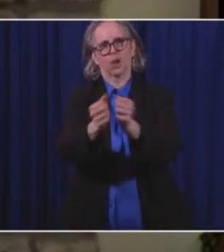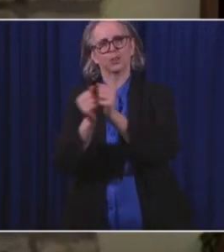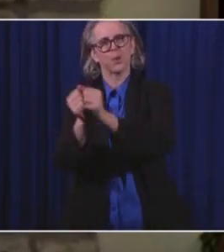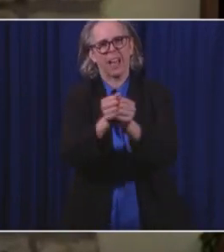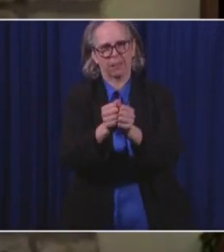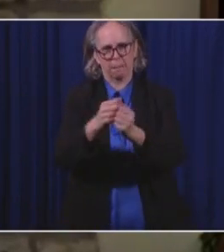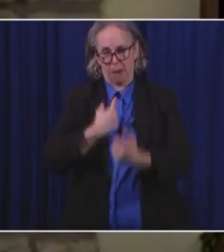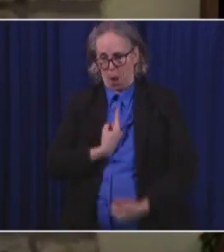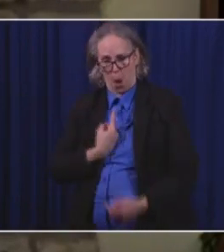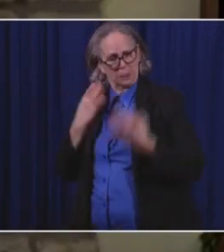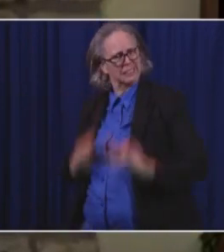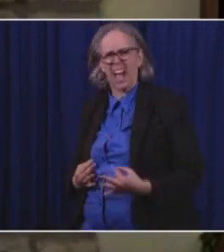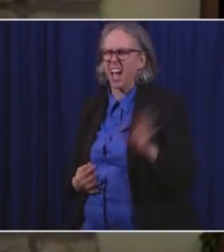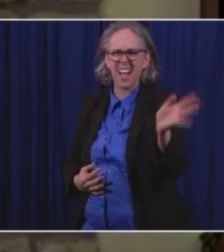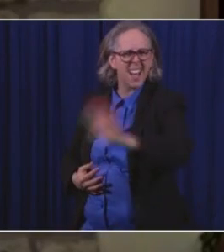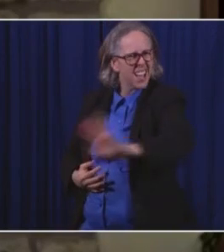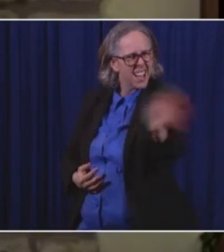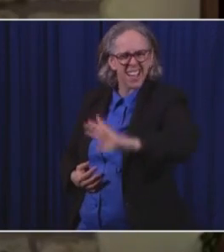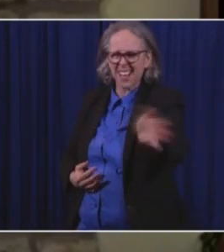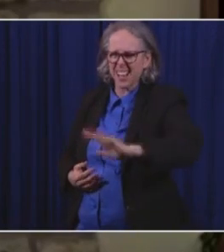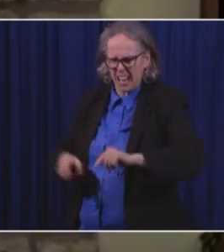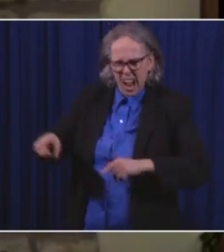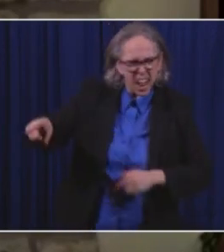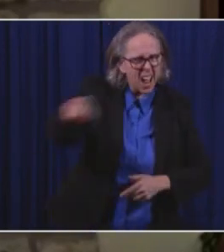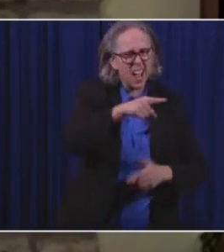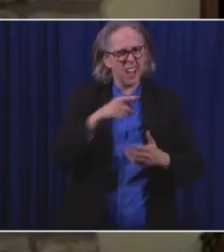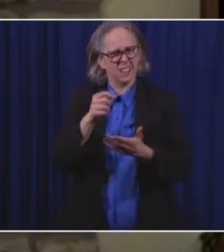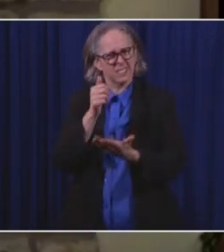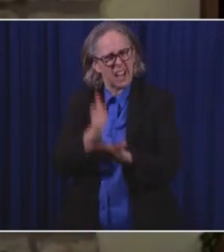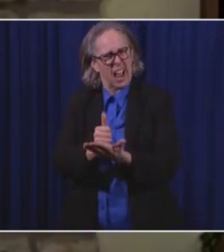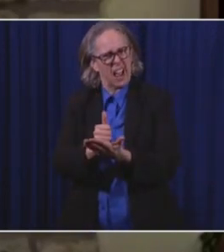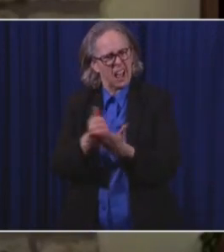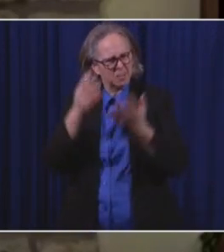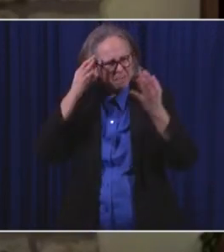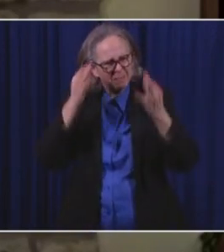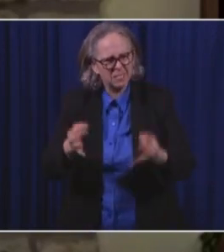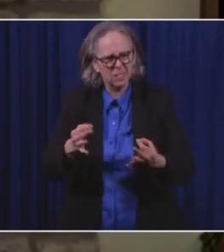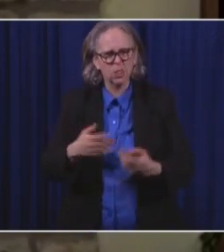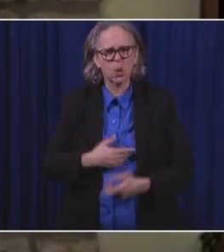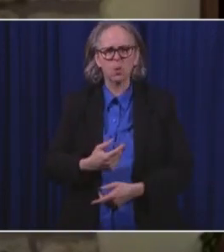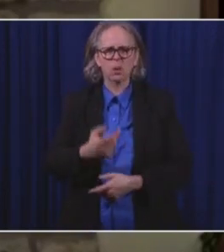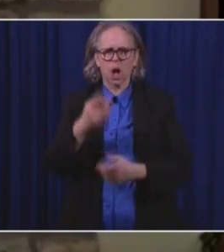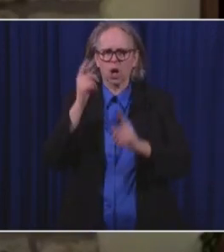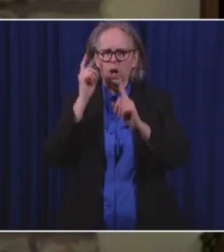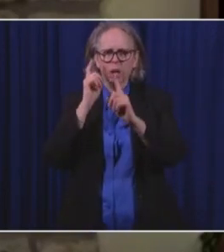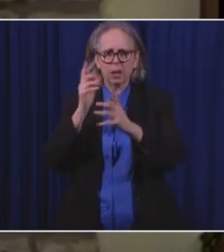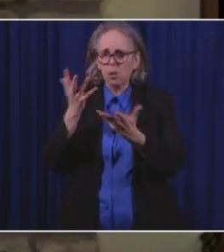difference, but also that does not destroy people's lives in other ways as well.